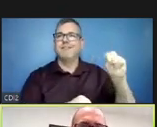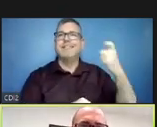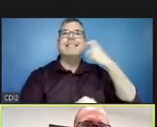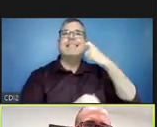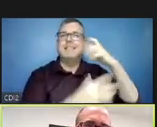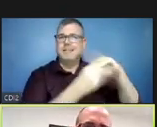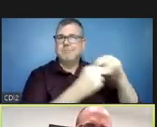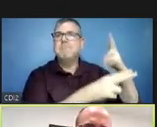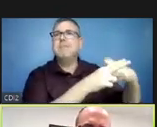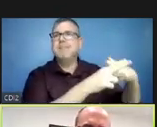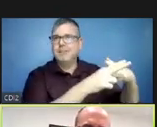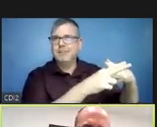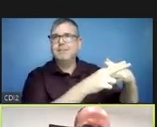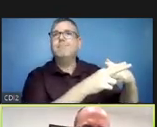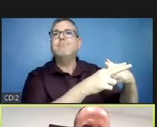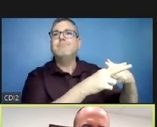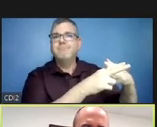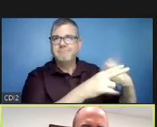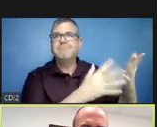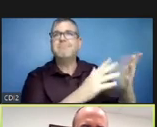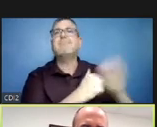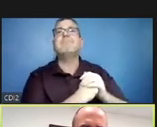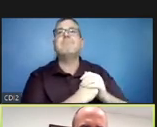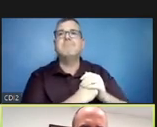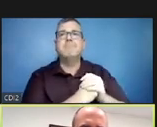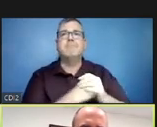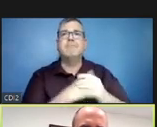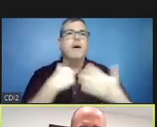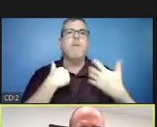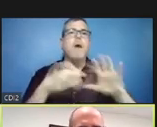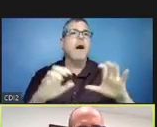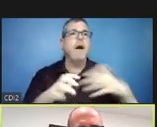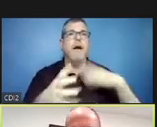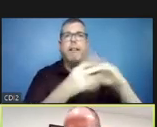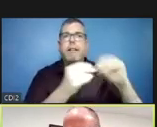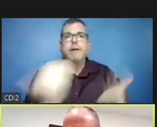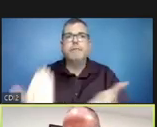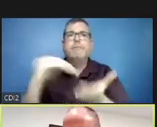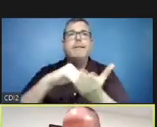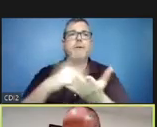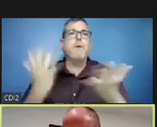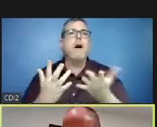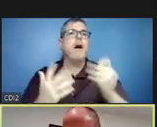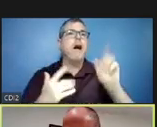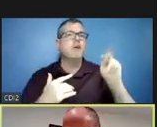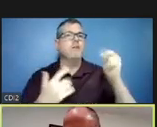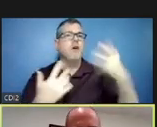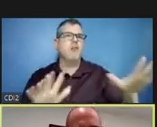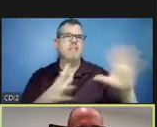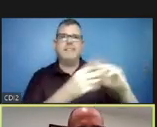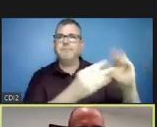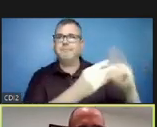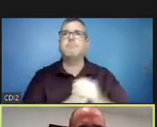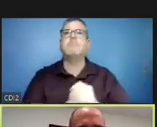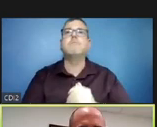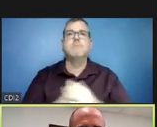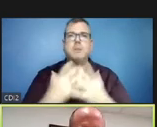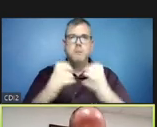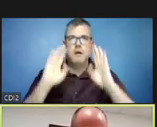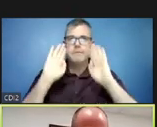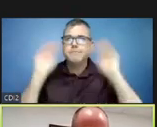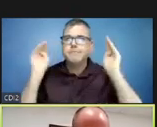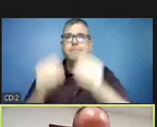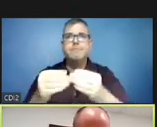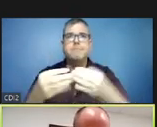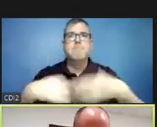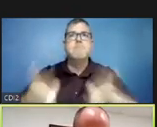that we're not being too redundant, and get to the meat and potatoes as quickly as we possibly can. So let's